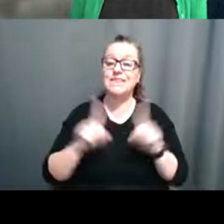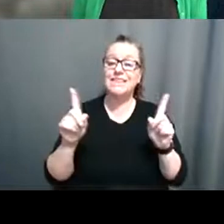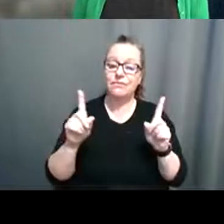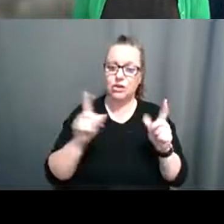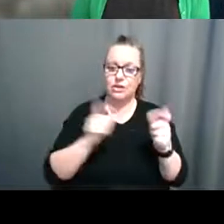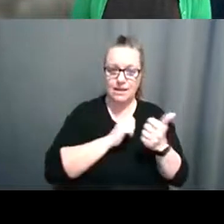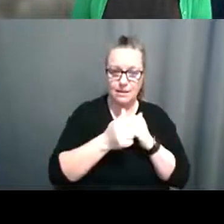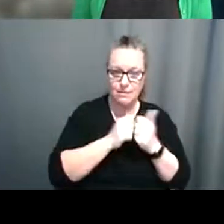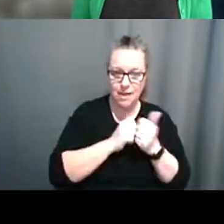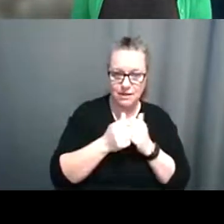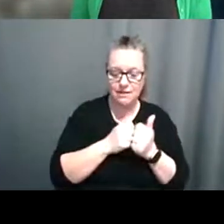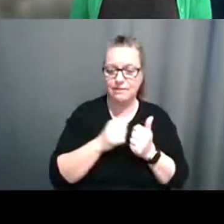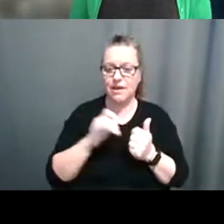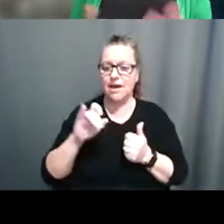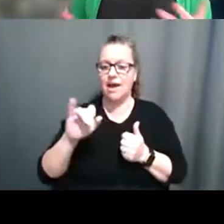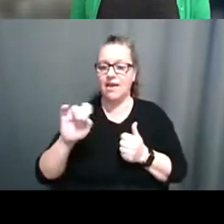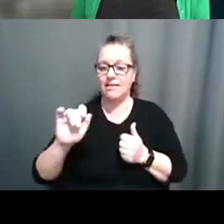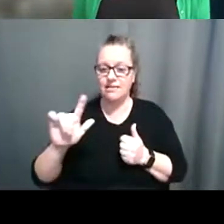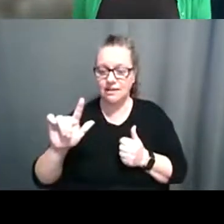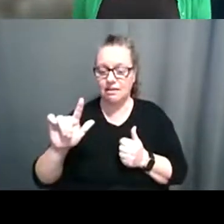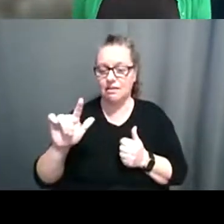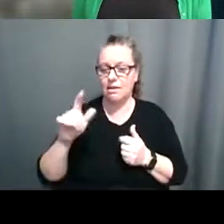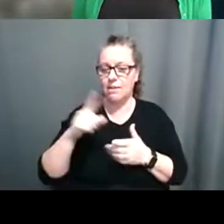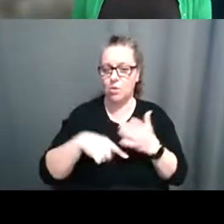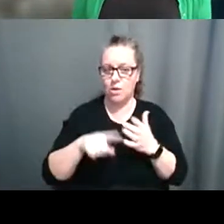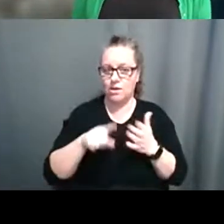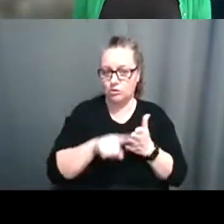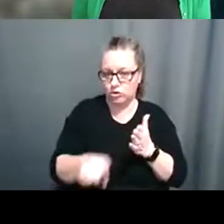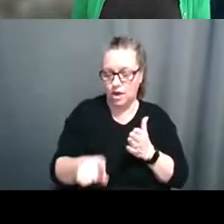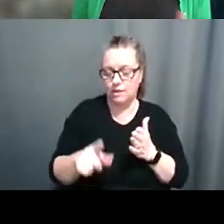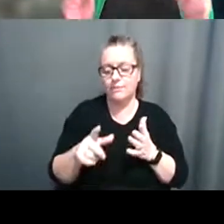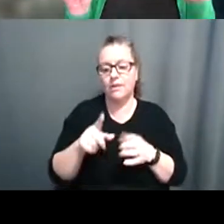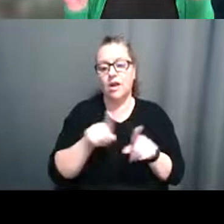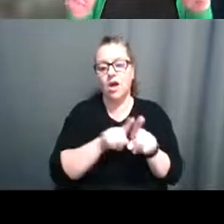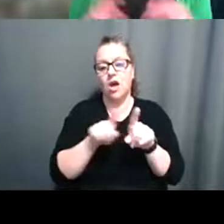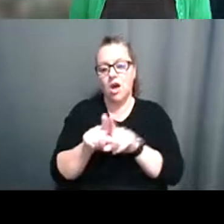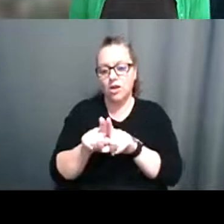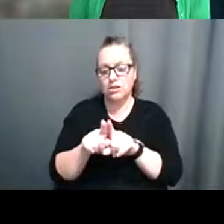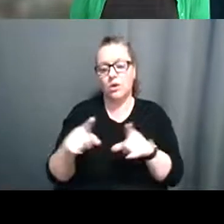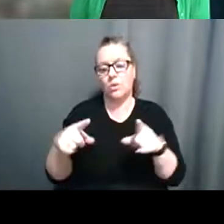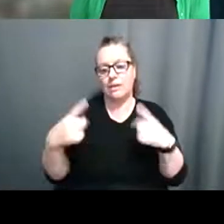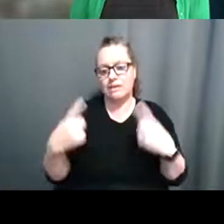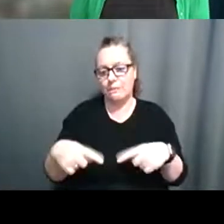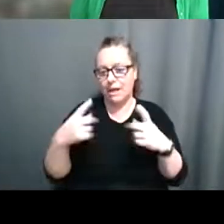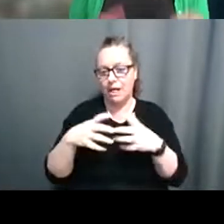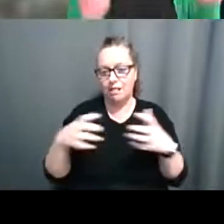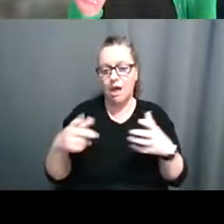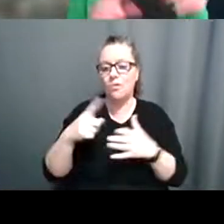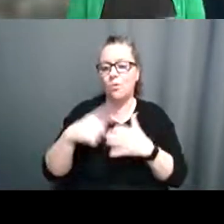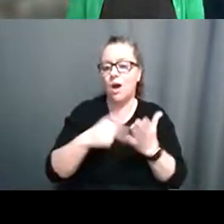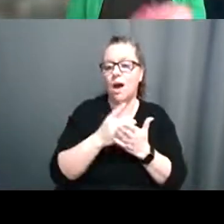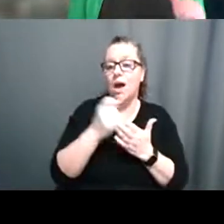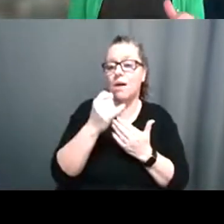what to track. We also spent a fair amount of energy debating what a project was. Is it a capital